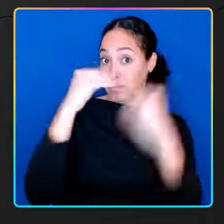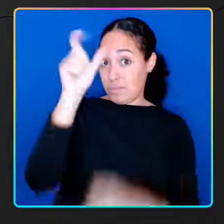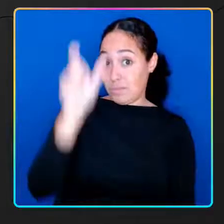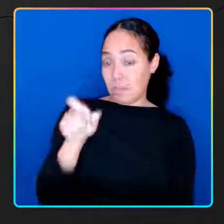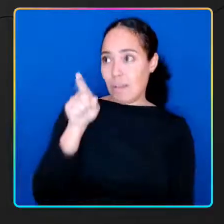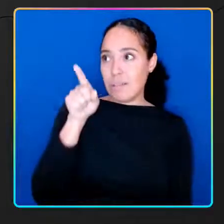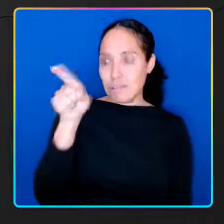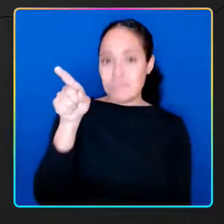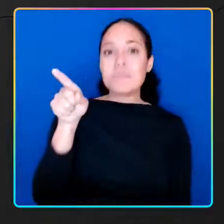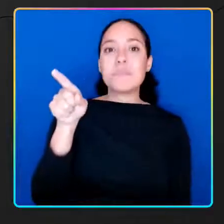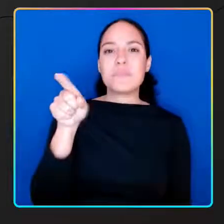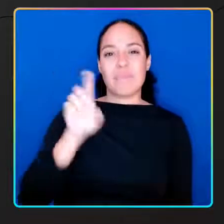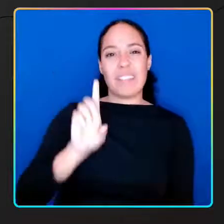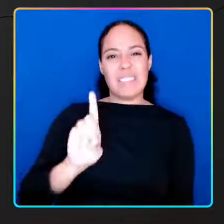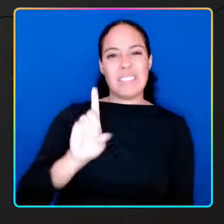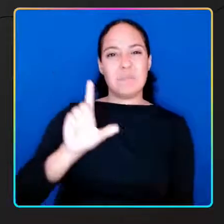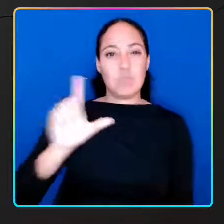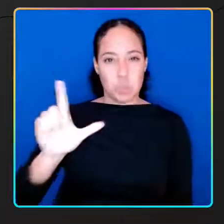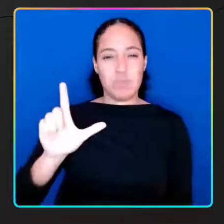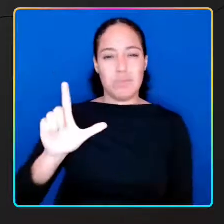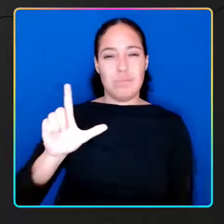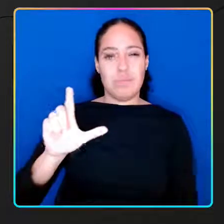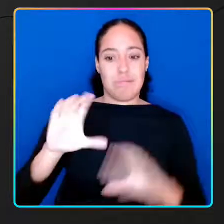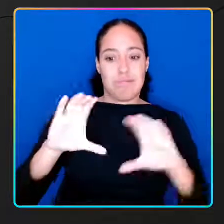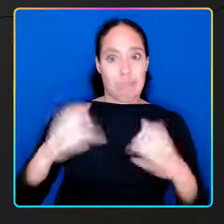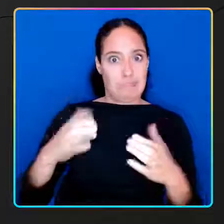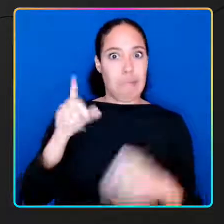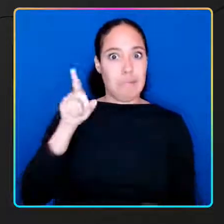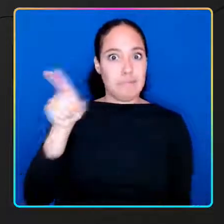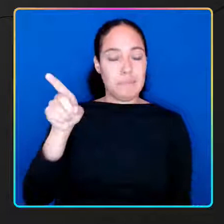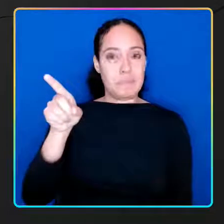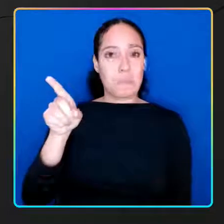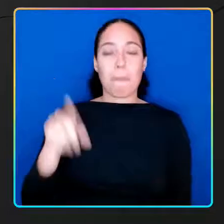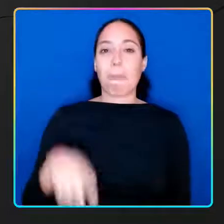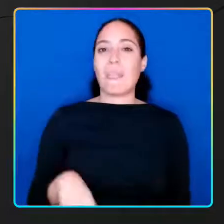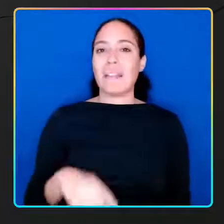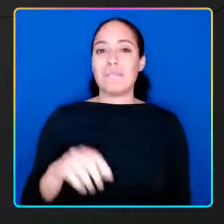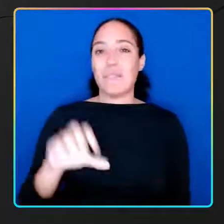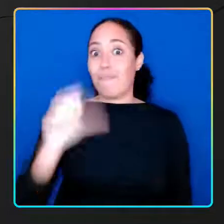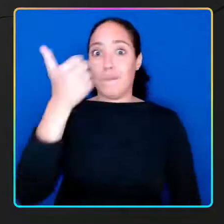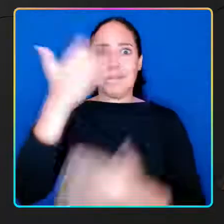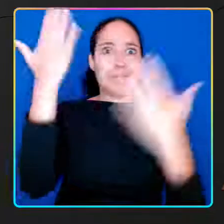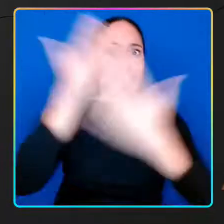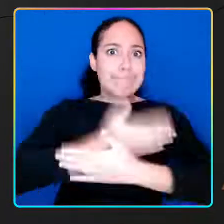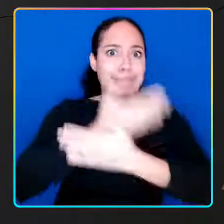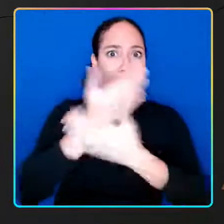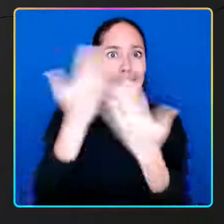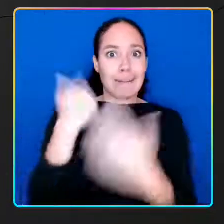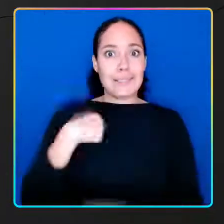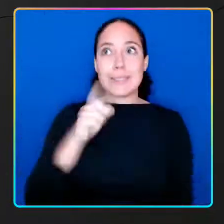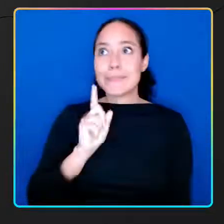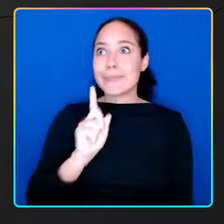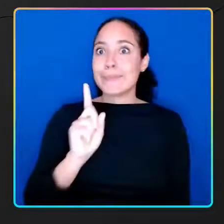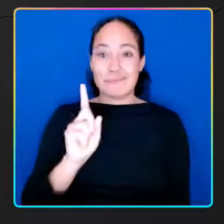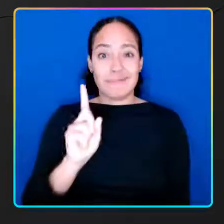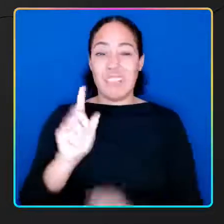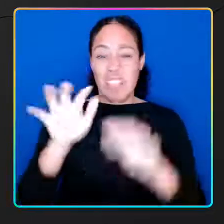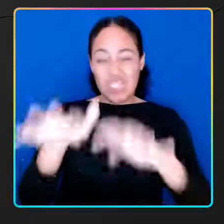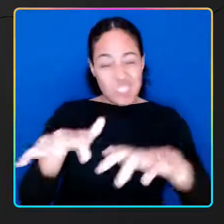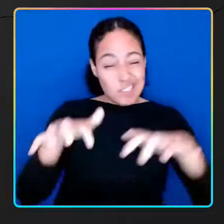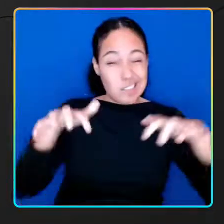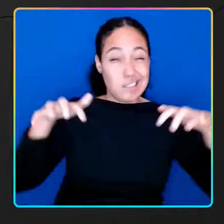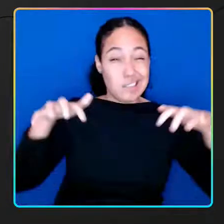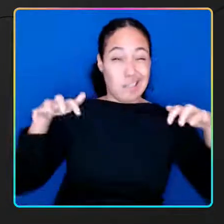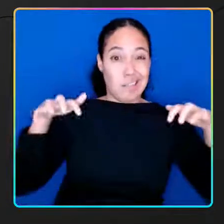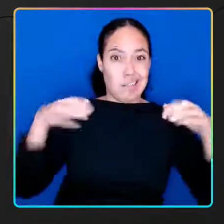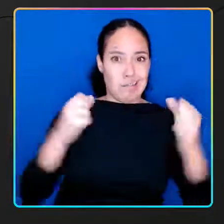college. On the first day, there's more than 100 people in the classroom, most of them men, of